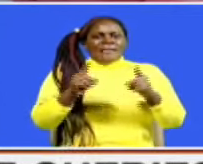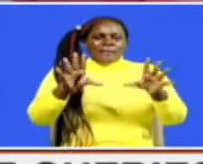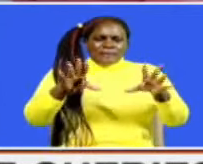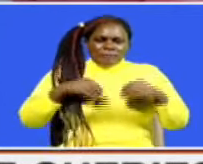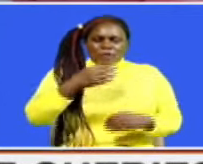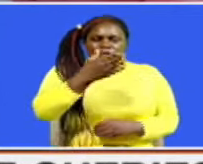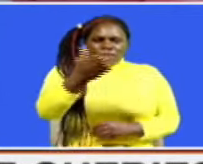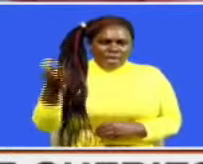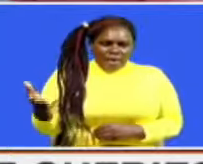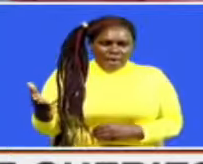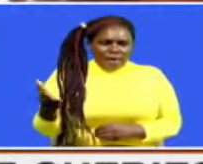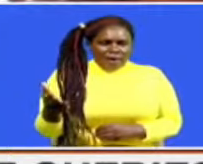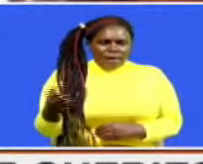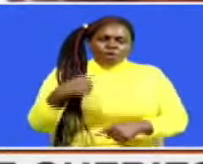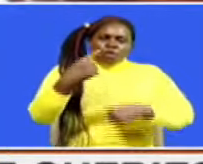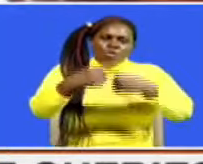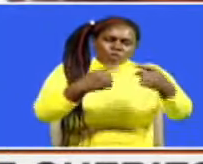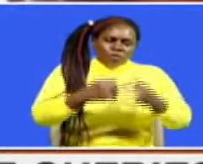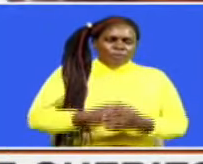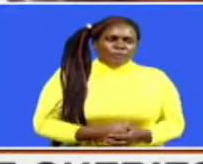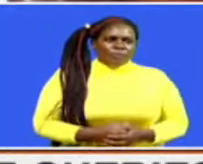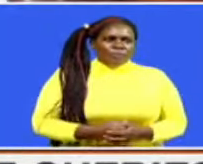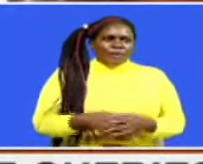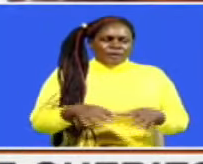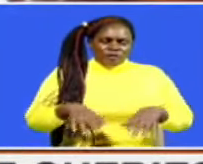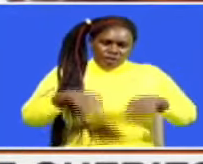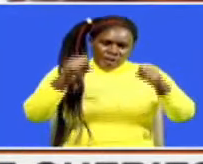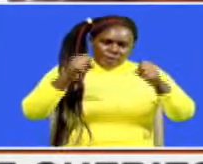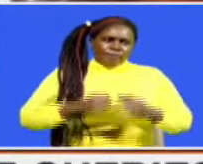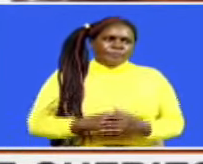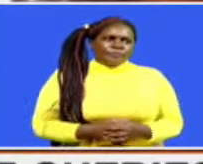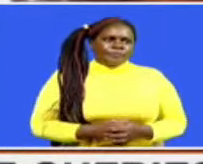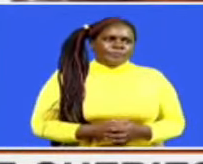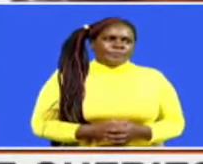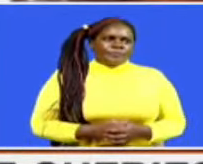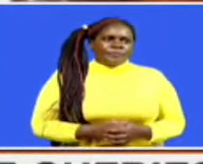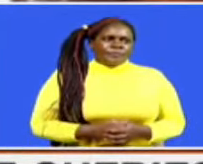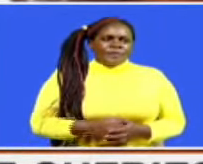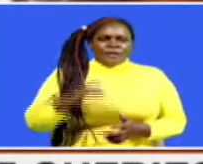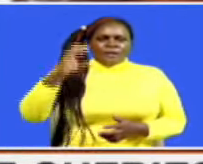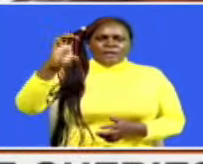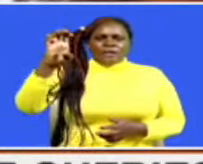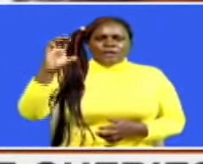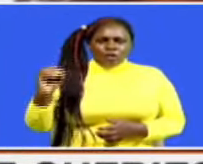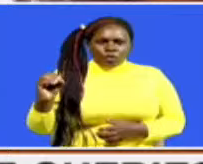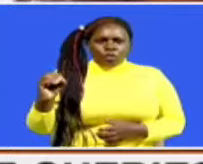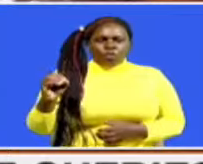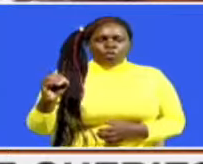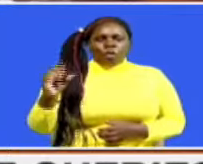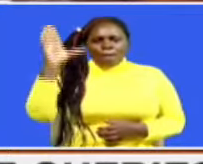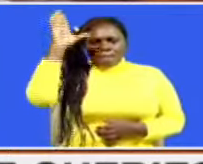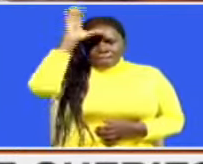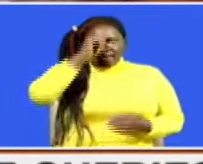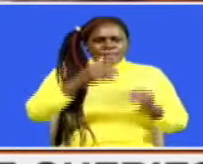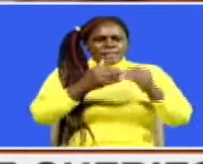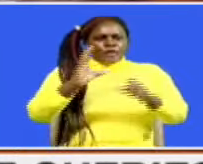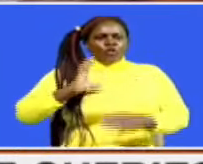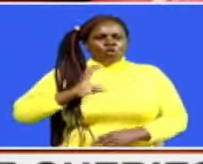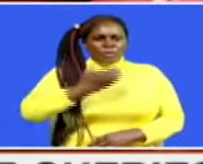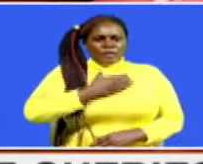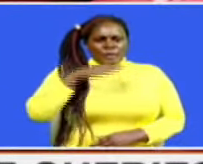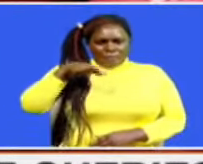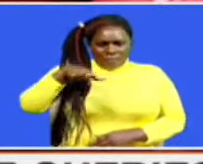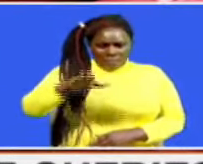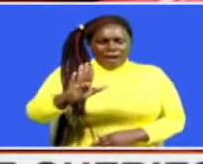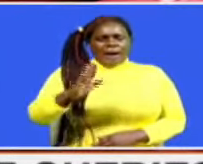acceptable. It is what is going on. In order, Chair, for the CEO to continue misleading the committee, when in his